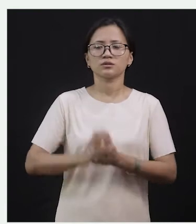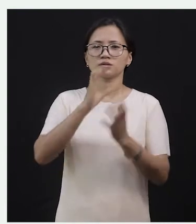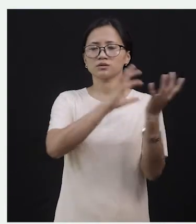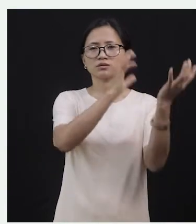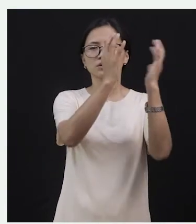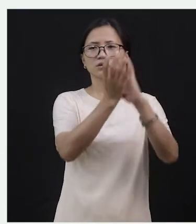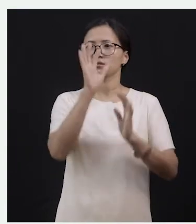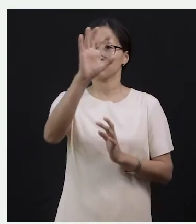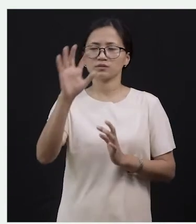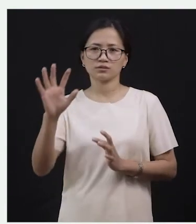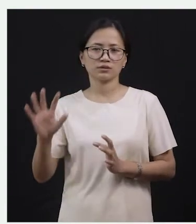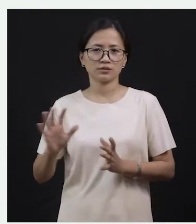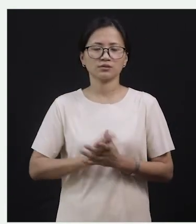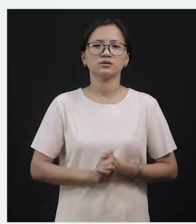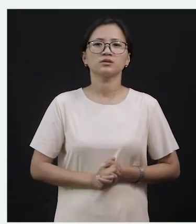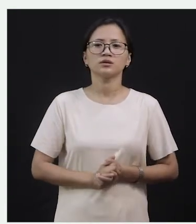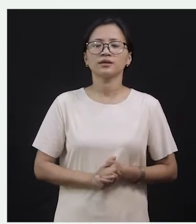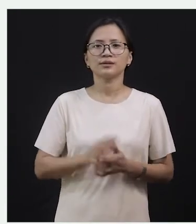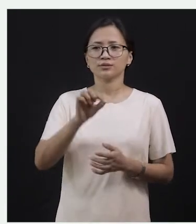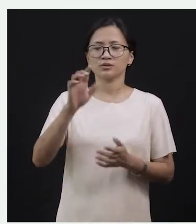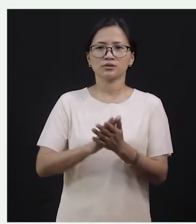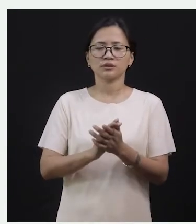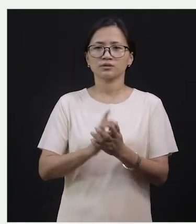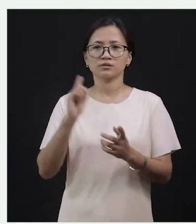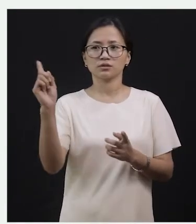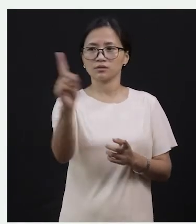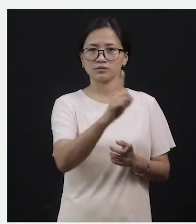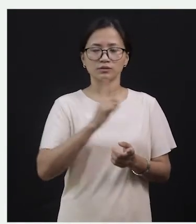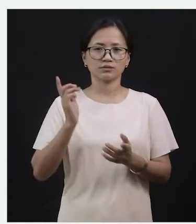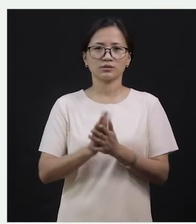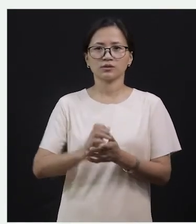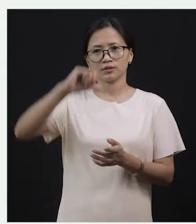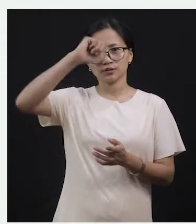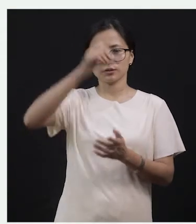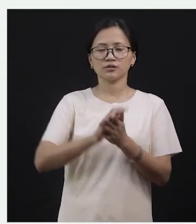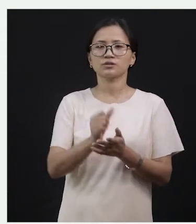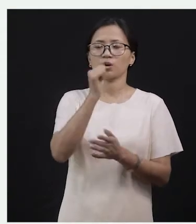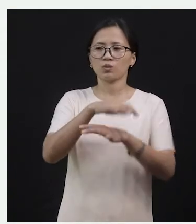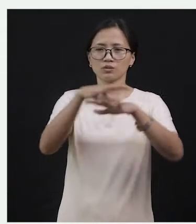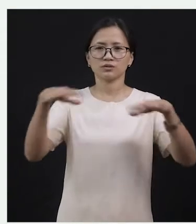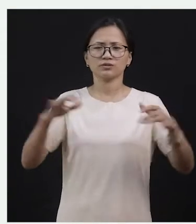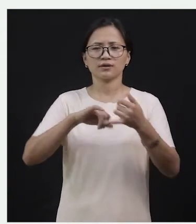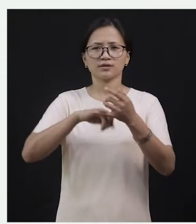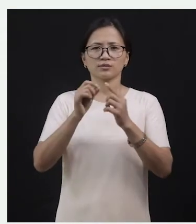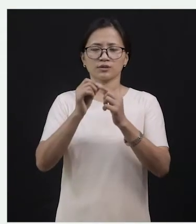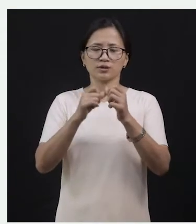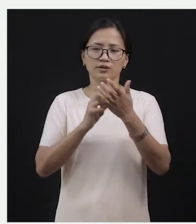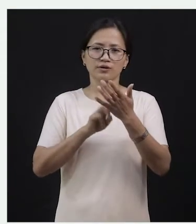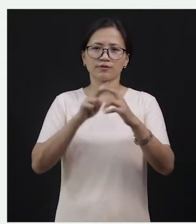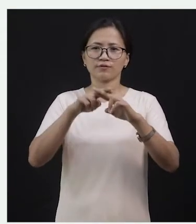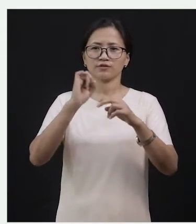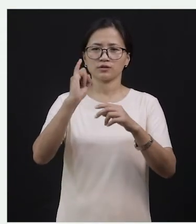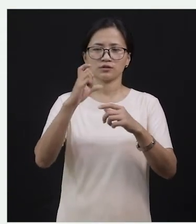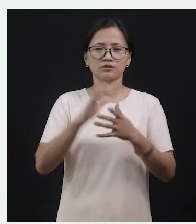that Australia is a continent which is surrounded by Indian Ocean, Pacific Ocean. All the